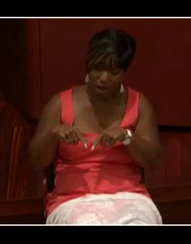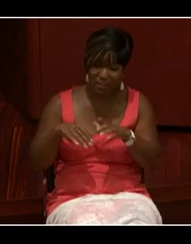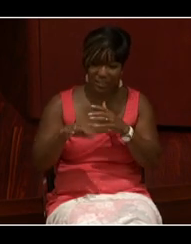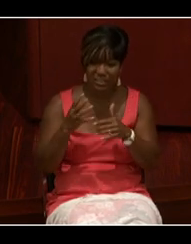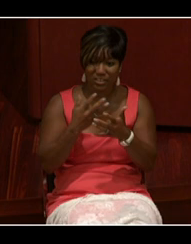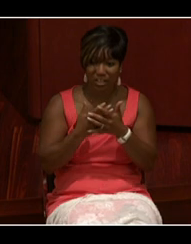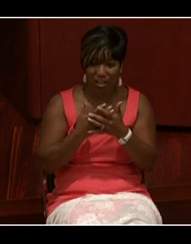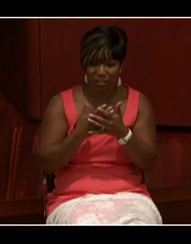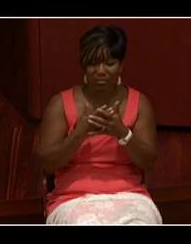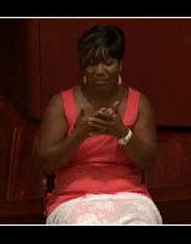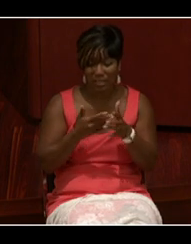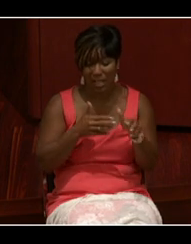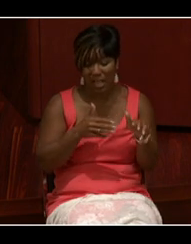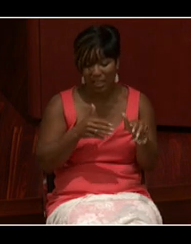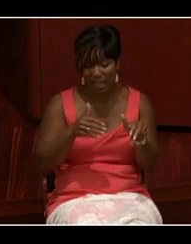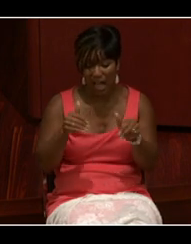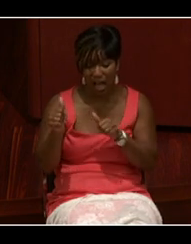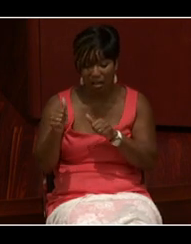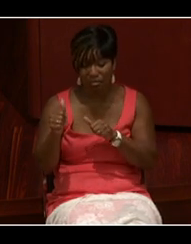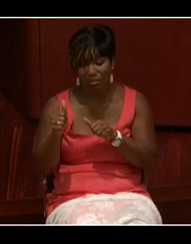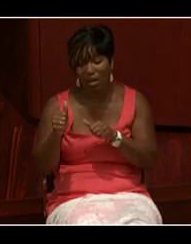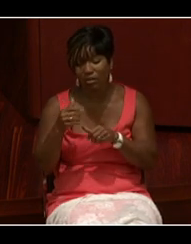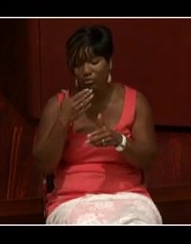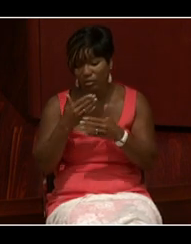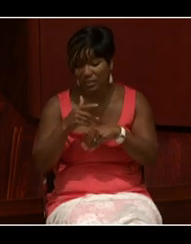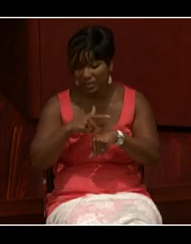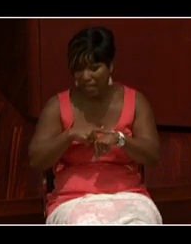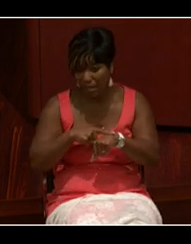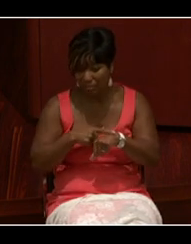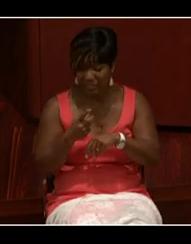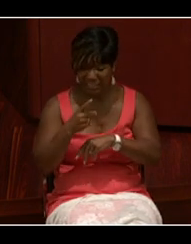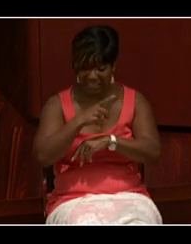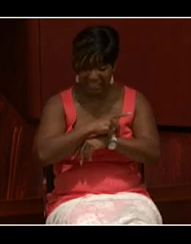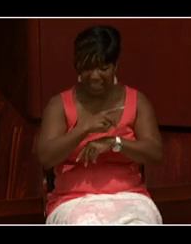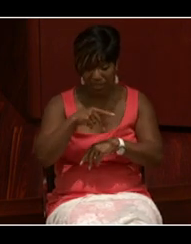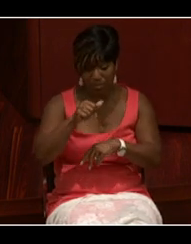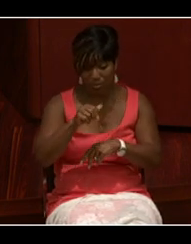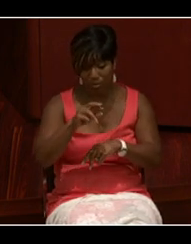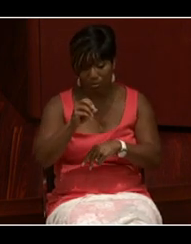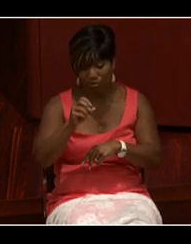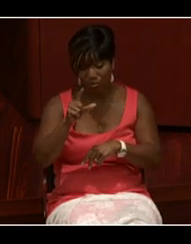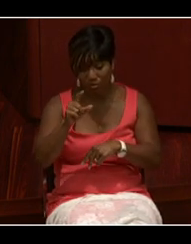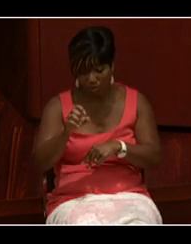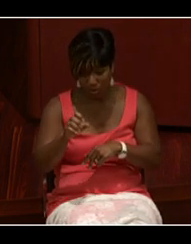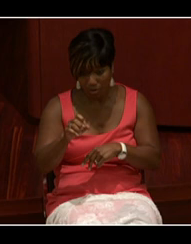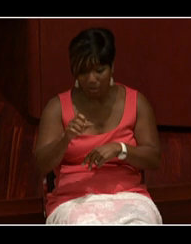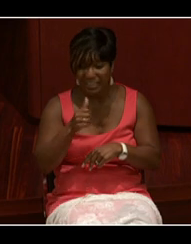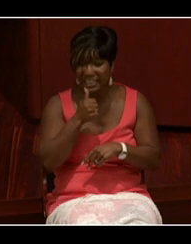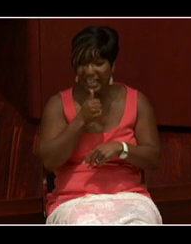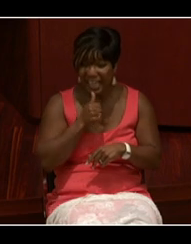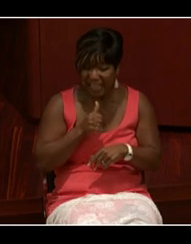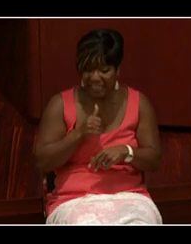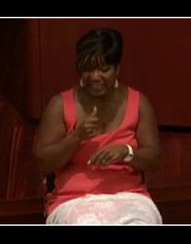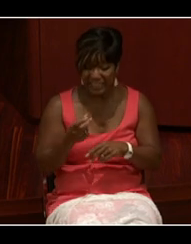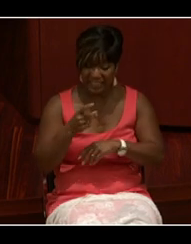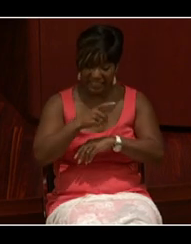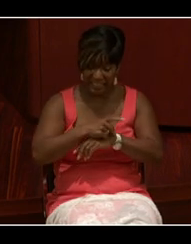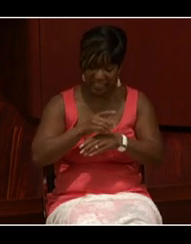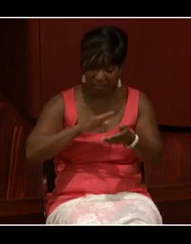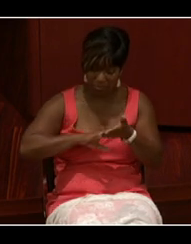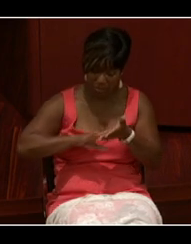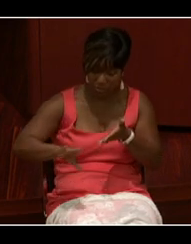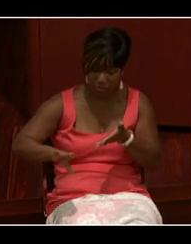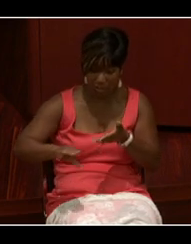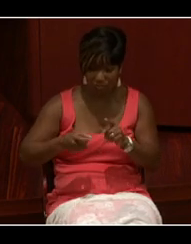time, date of parole eligibility, so when they can be sent, age, and what date they were actually discharged